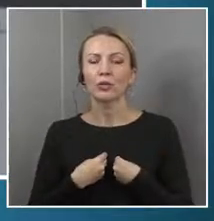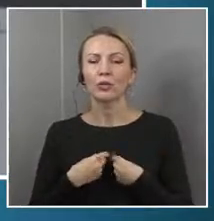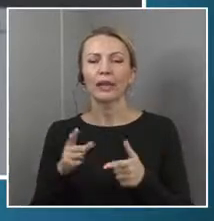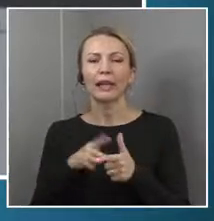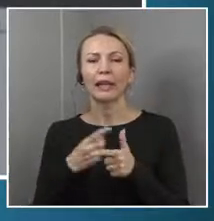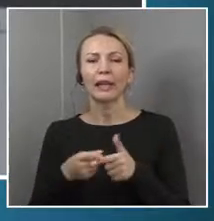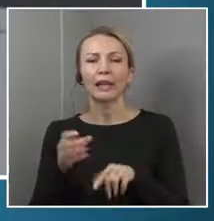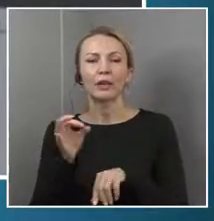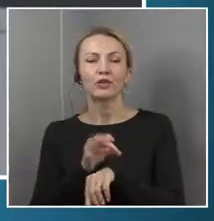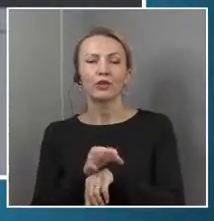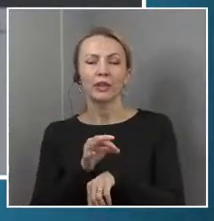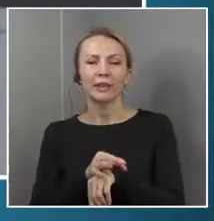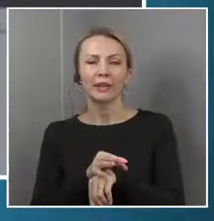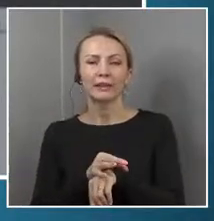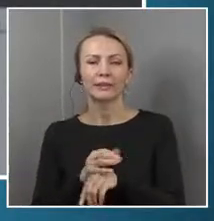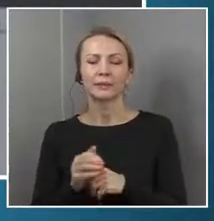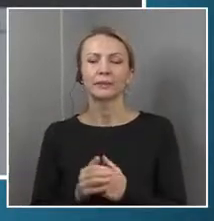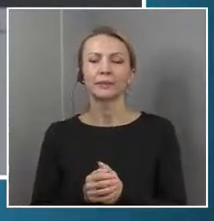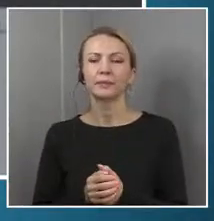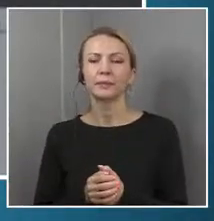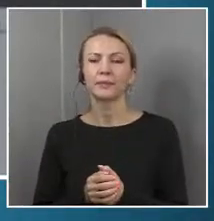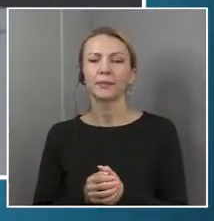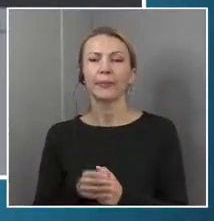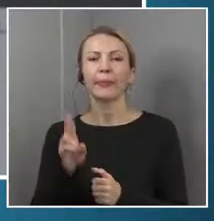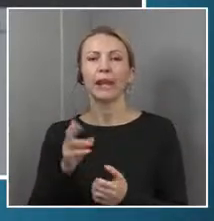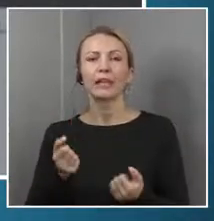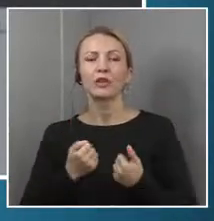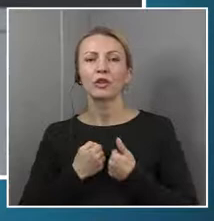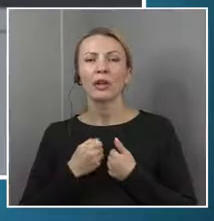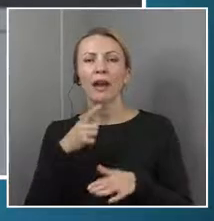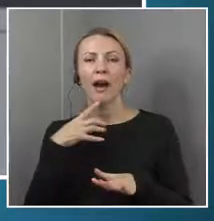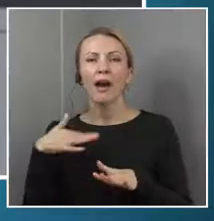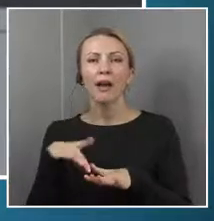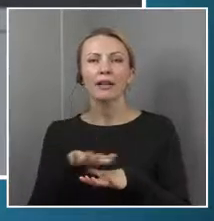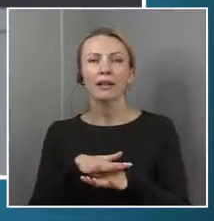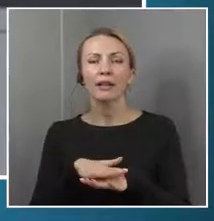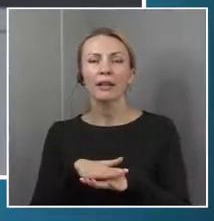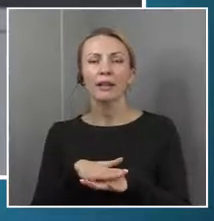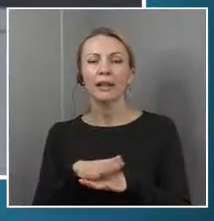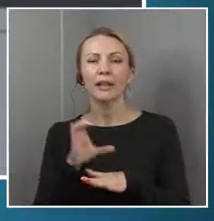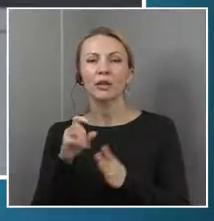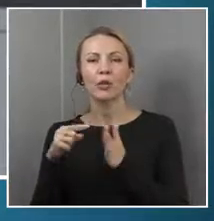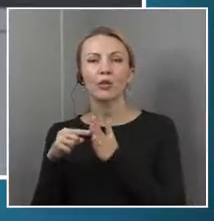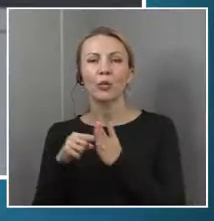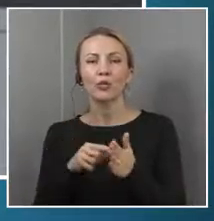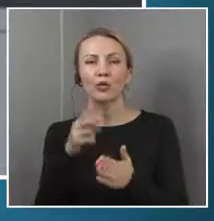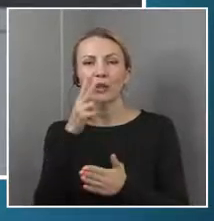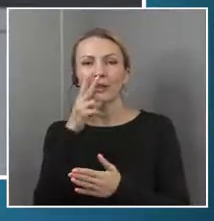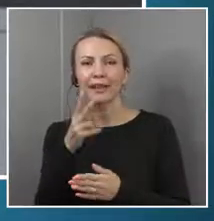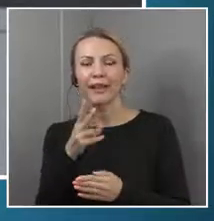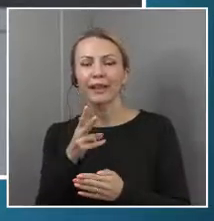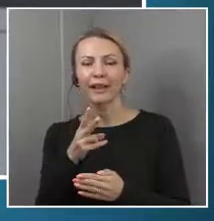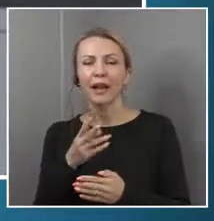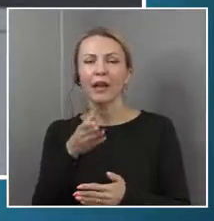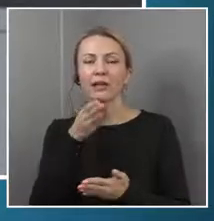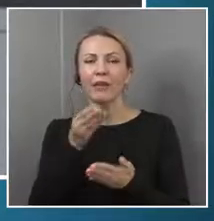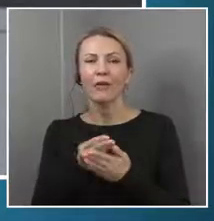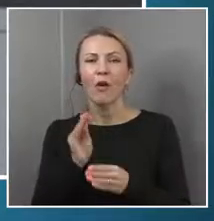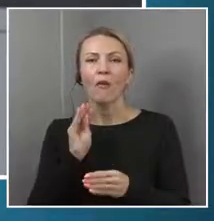for a Russian painting, but no one is thinking about deluxe Russian cars or Russian